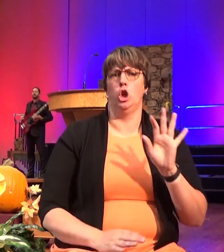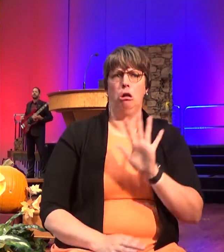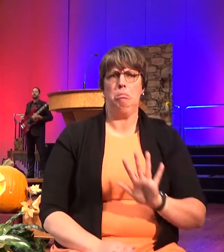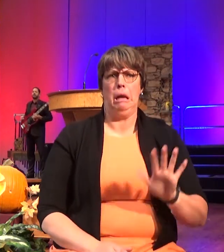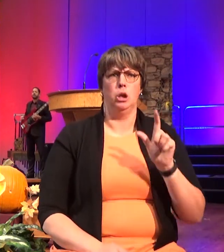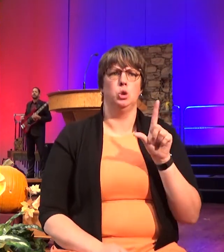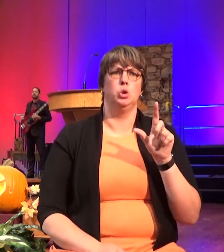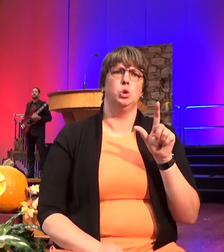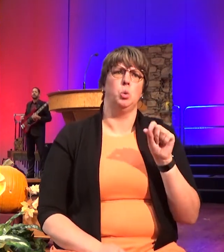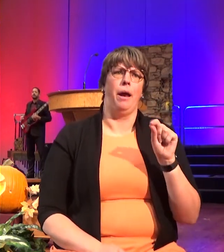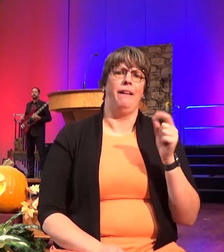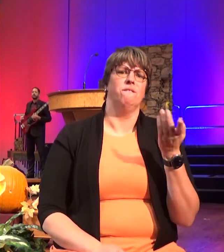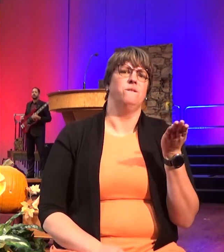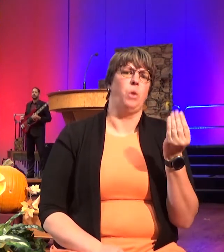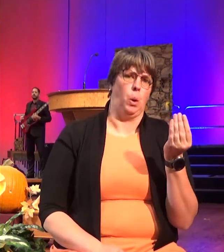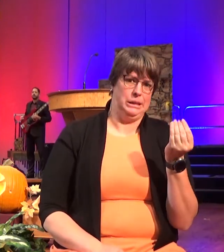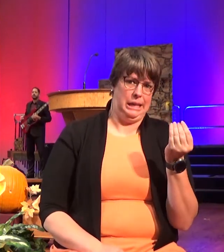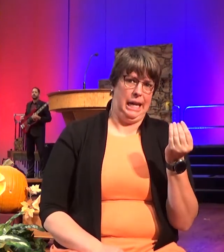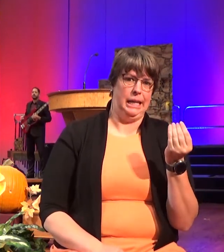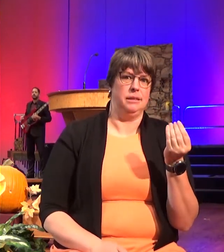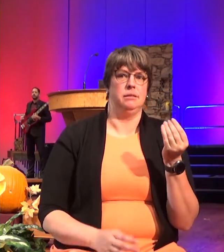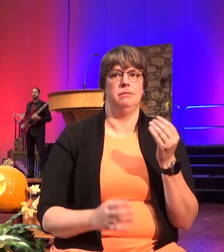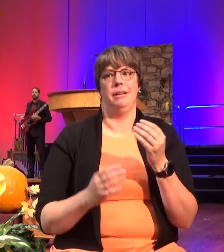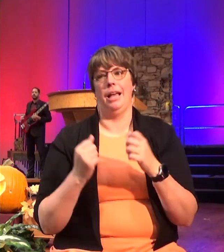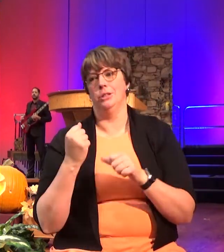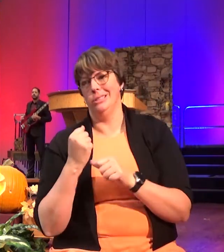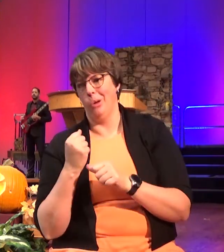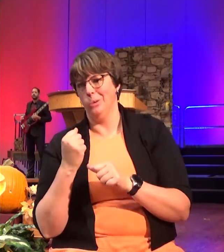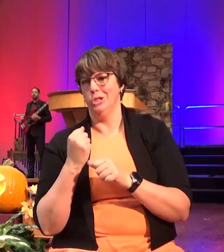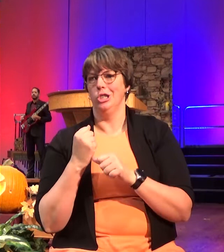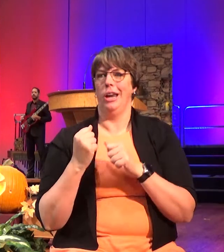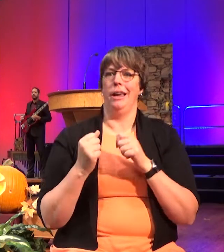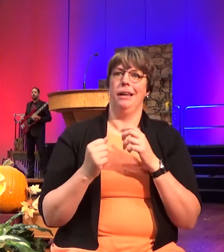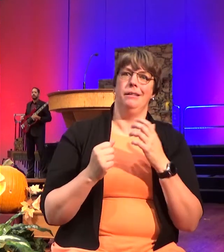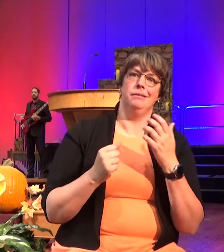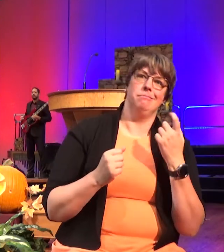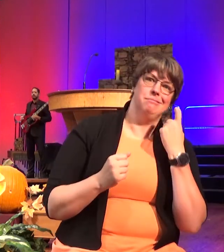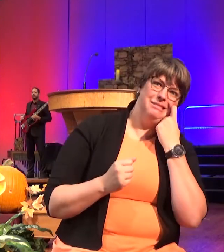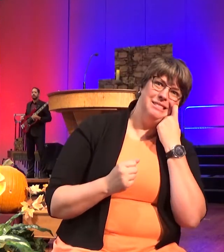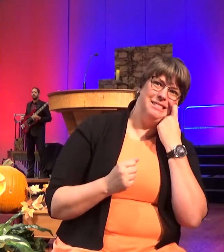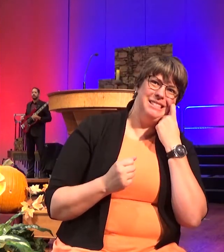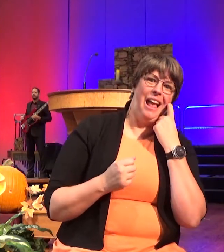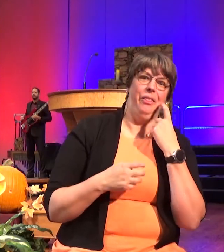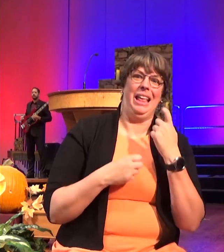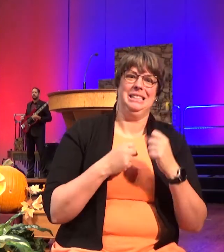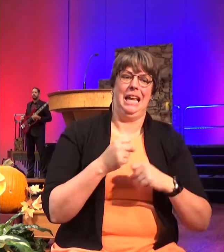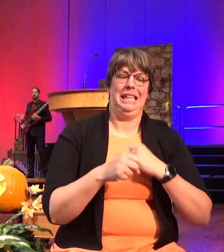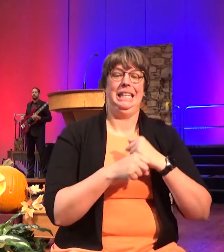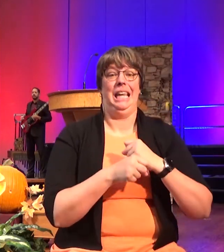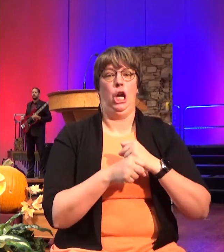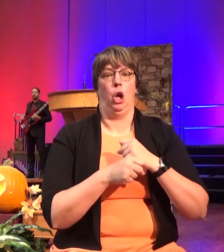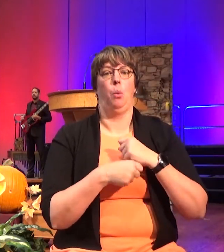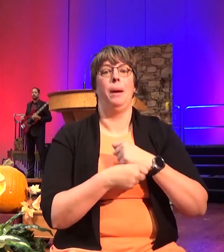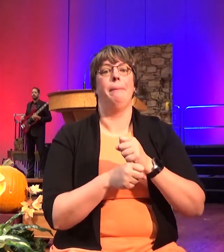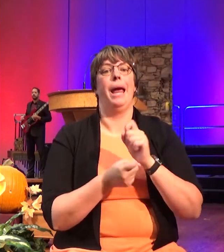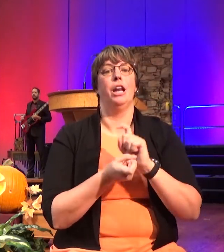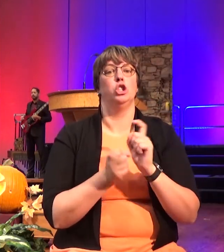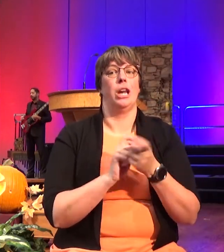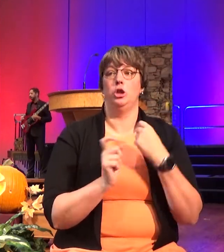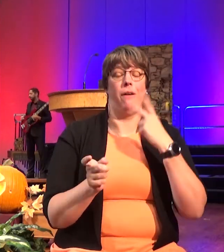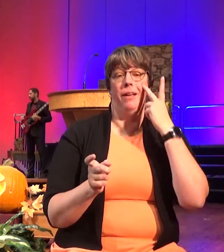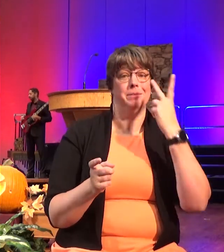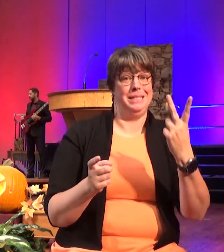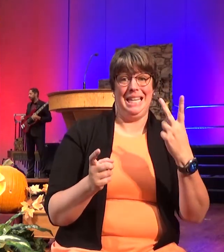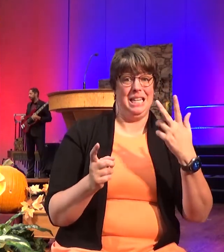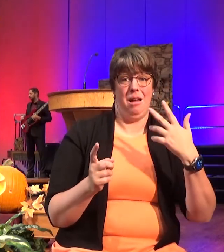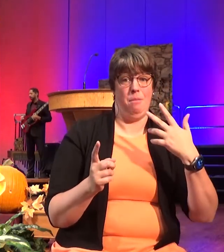as an assistant minister, became an associate minister. And this last year, we've made a change to his status. You haven't seen him around as much because he's doing